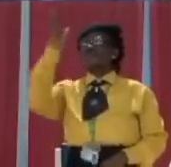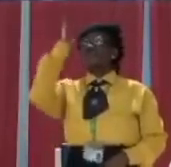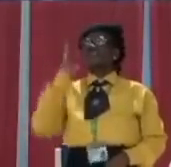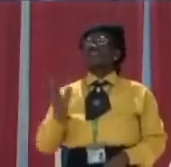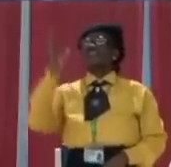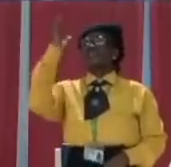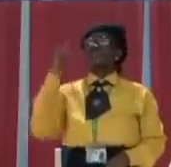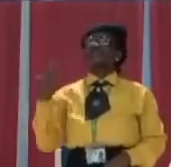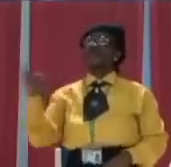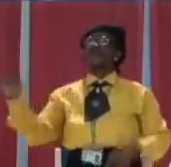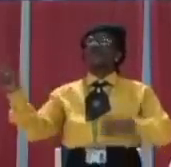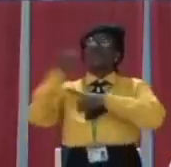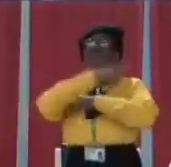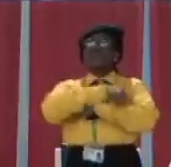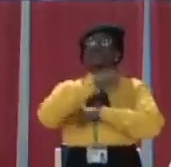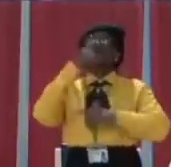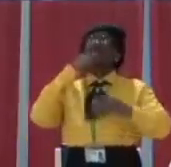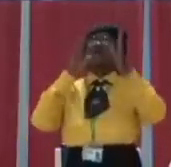Praise him.